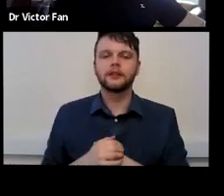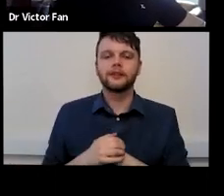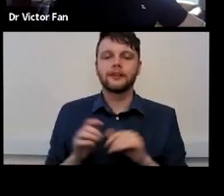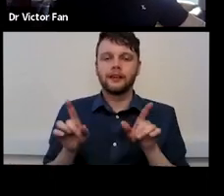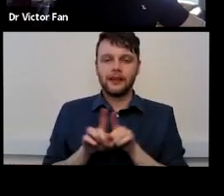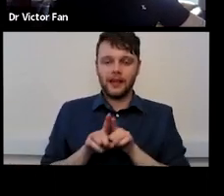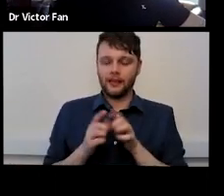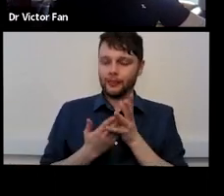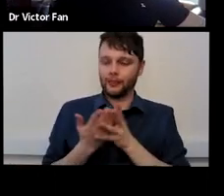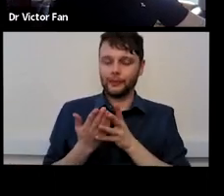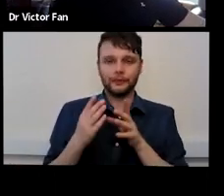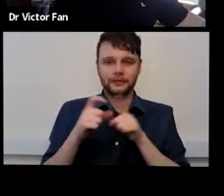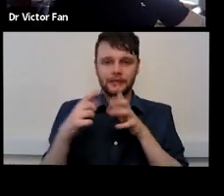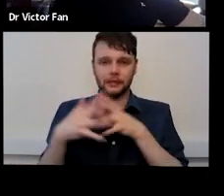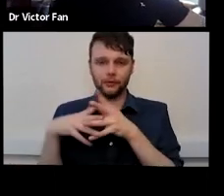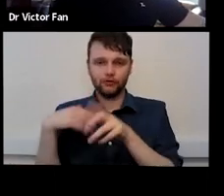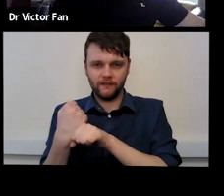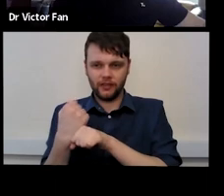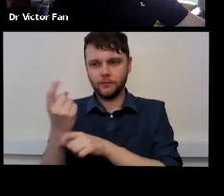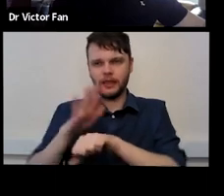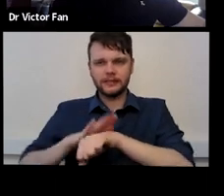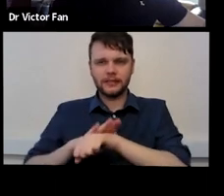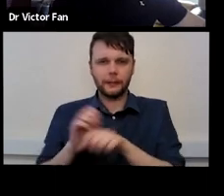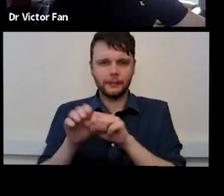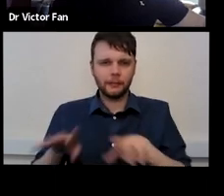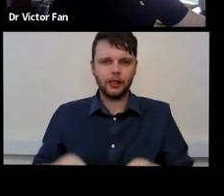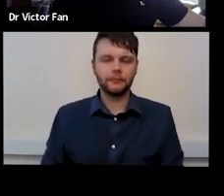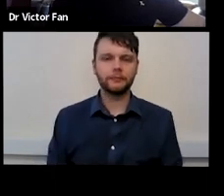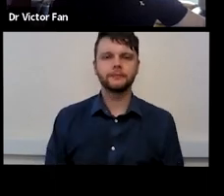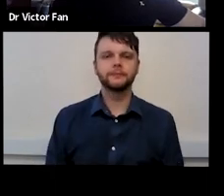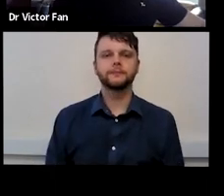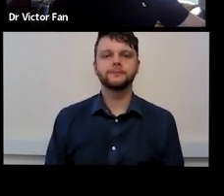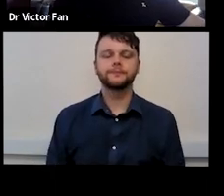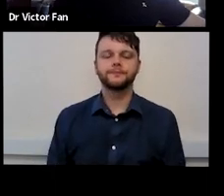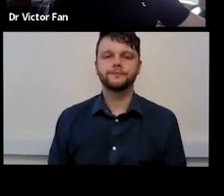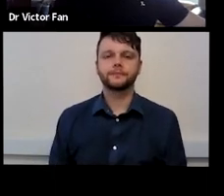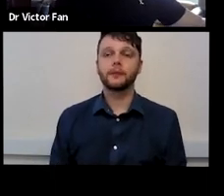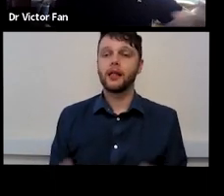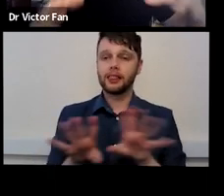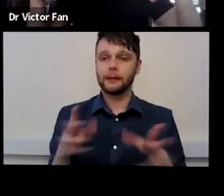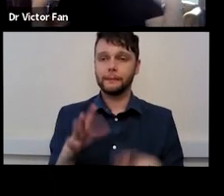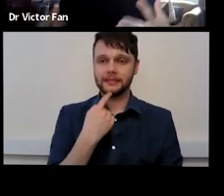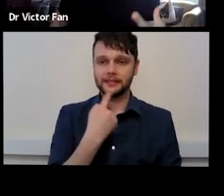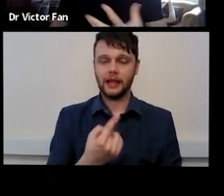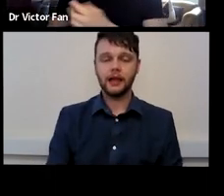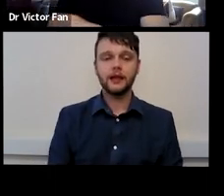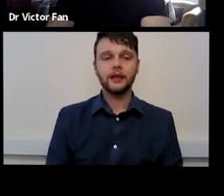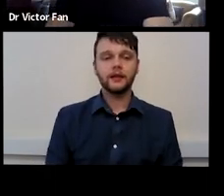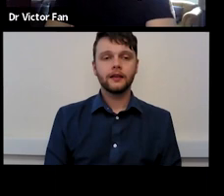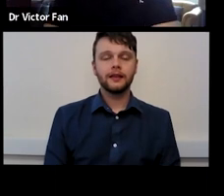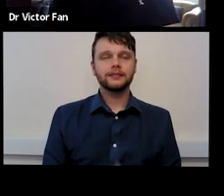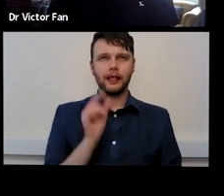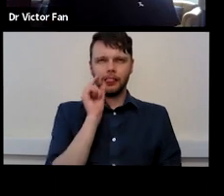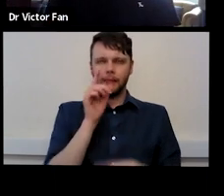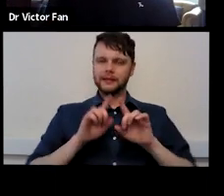of American filmmakers at the time. But as I said, it is a little bit